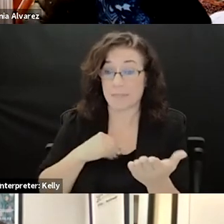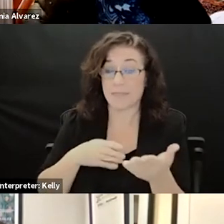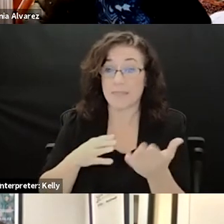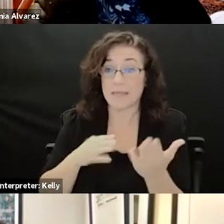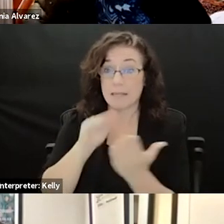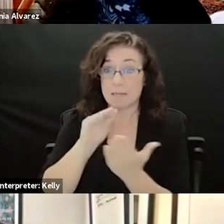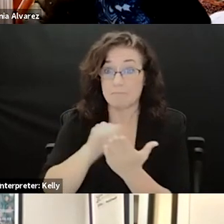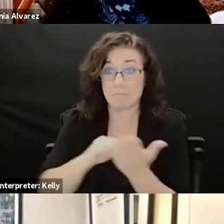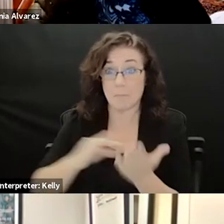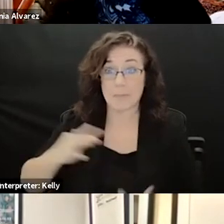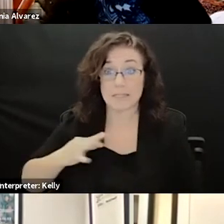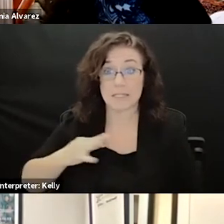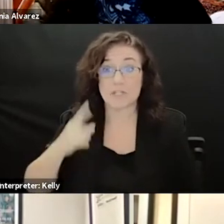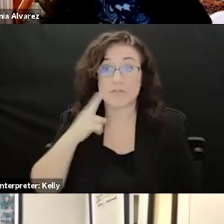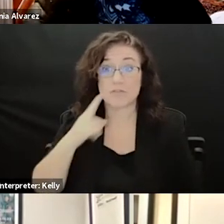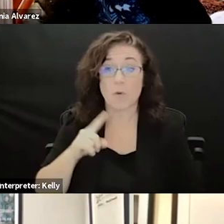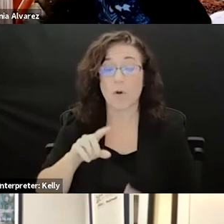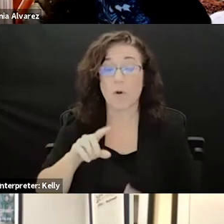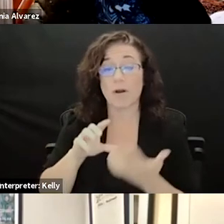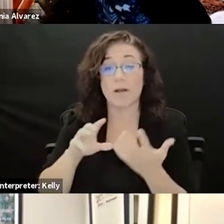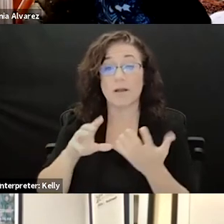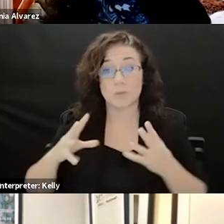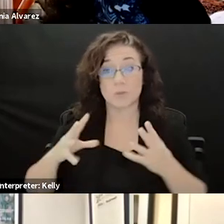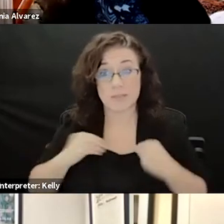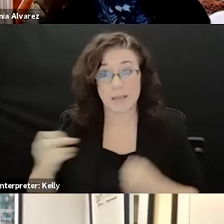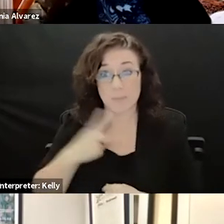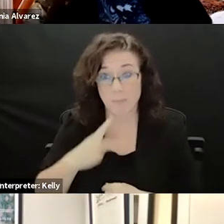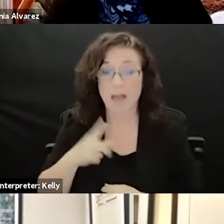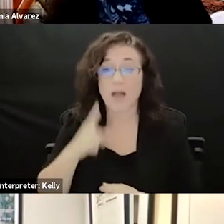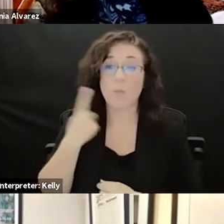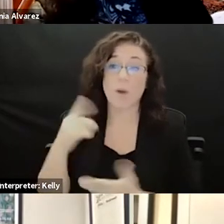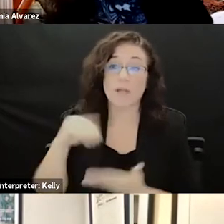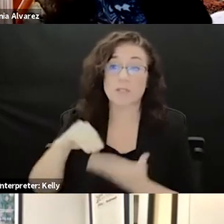expelled student and this is case number